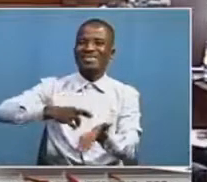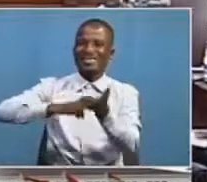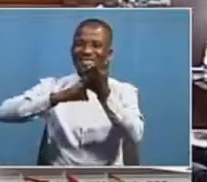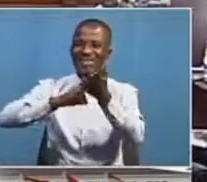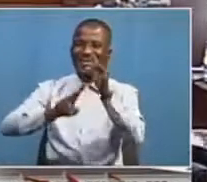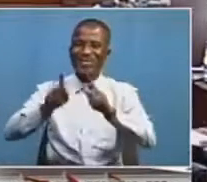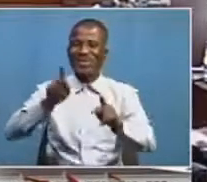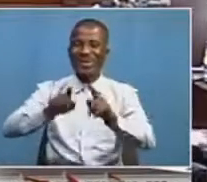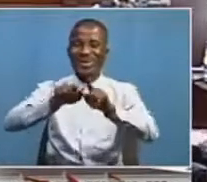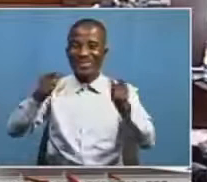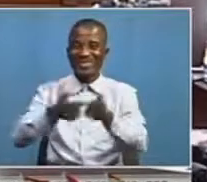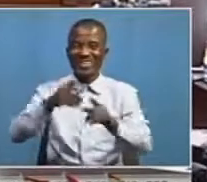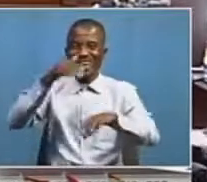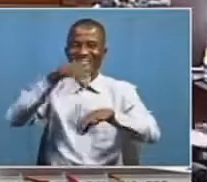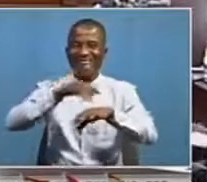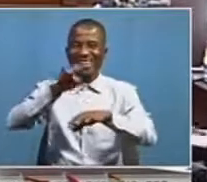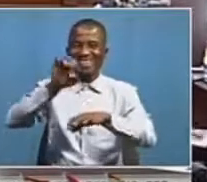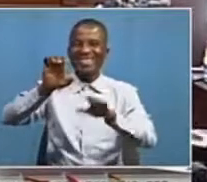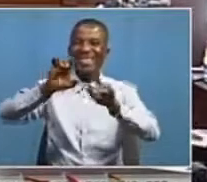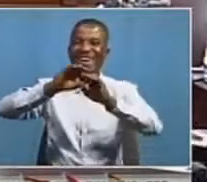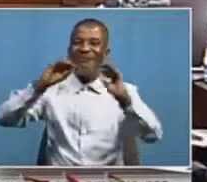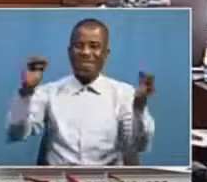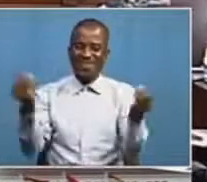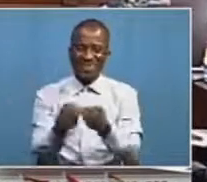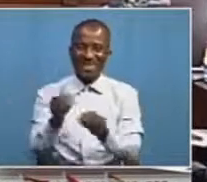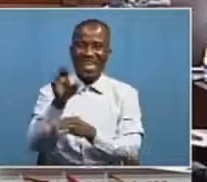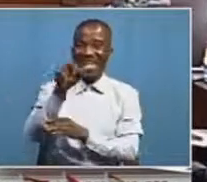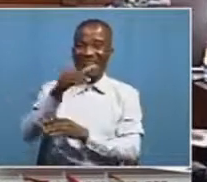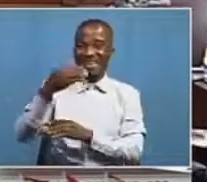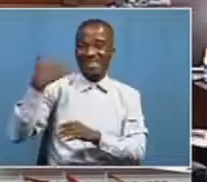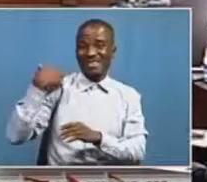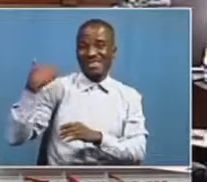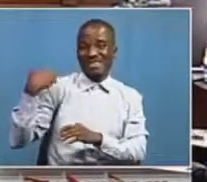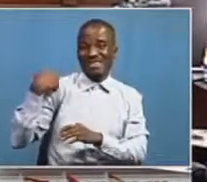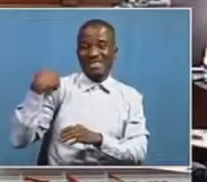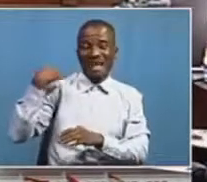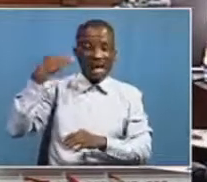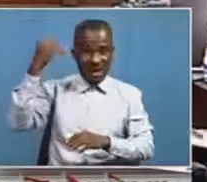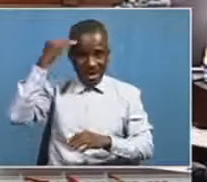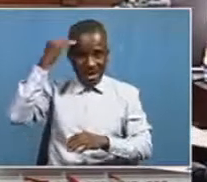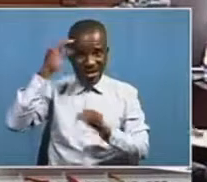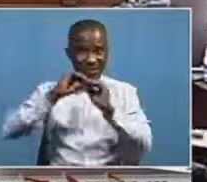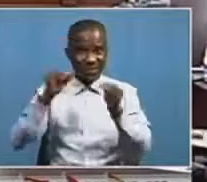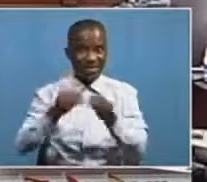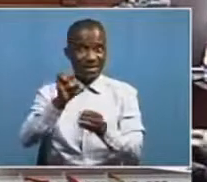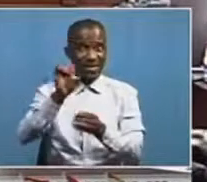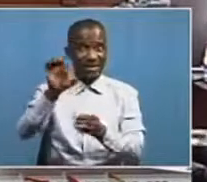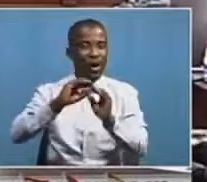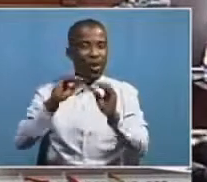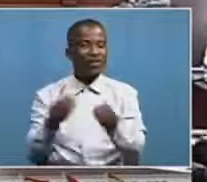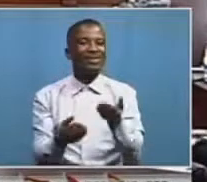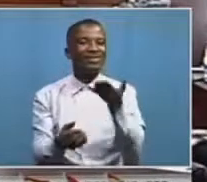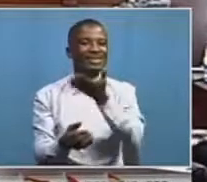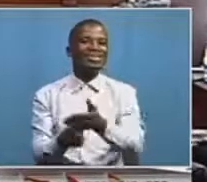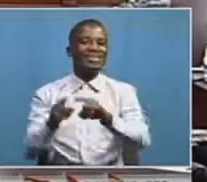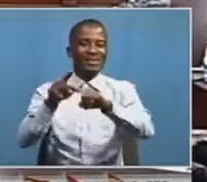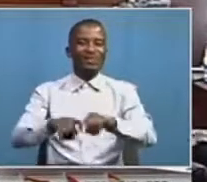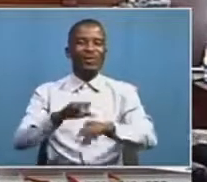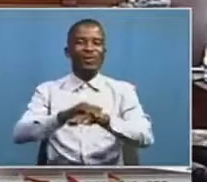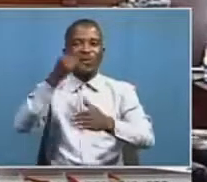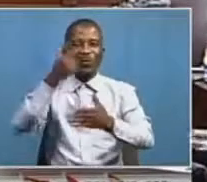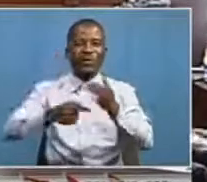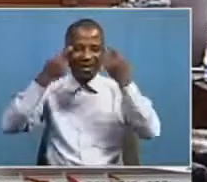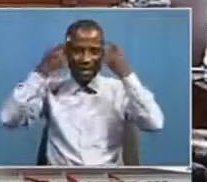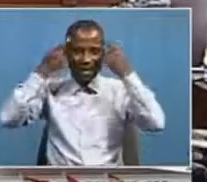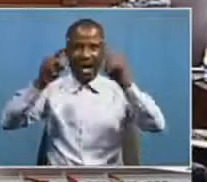petitioner in the National Collation Center dubbed the Strong Room. Their testimonies were based mainly on what